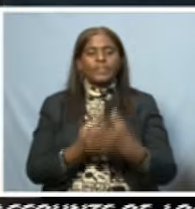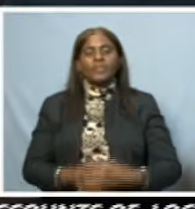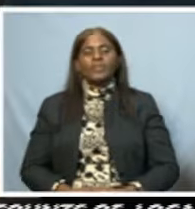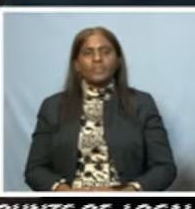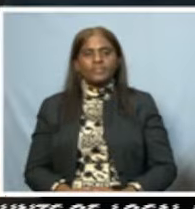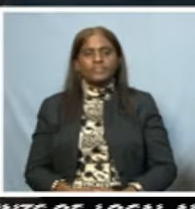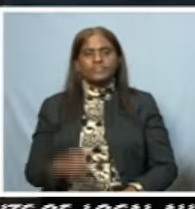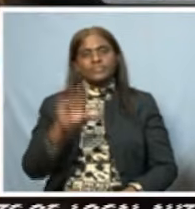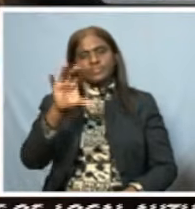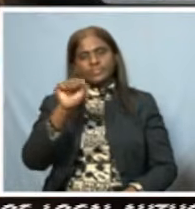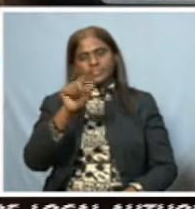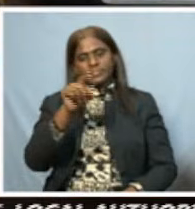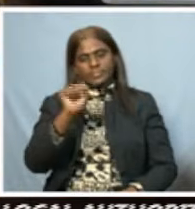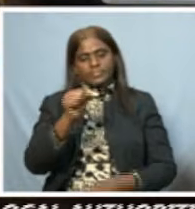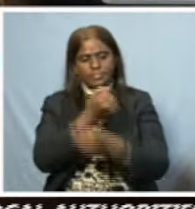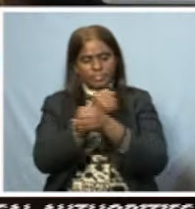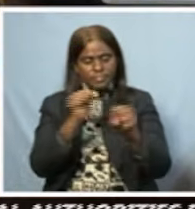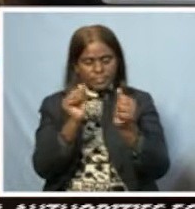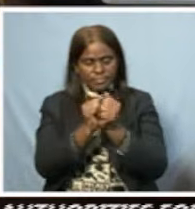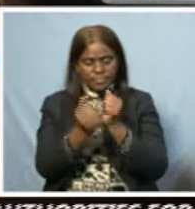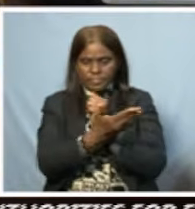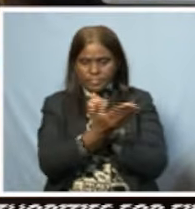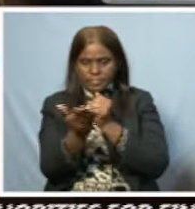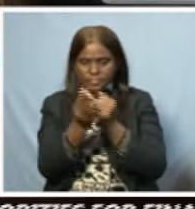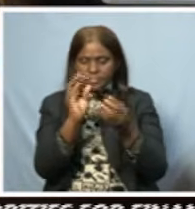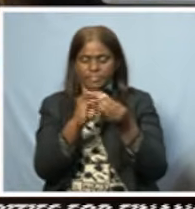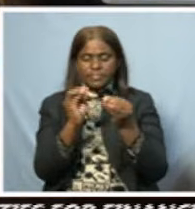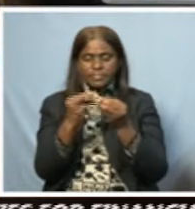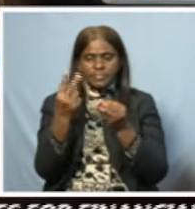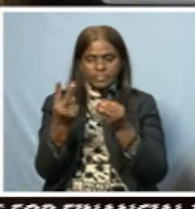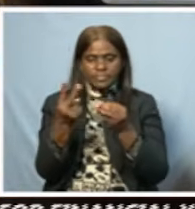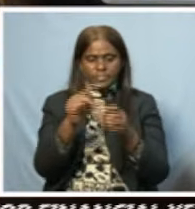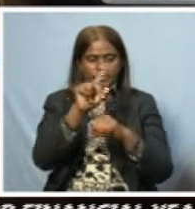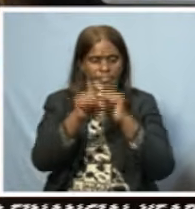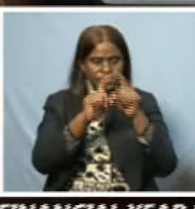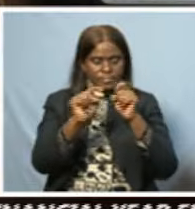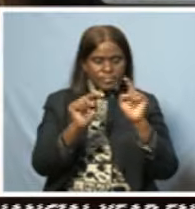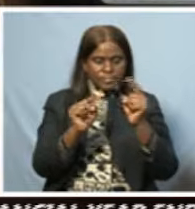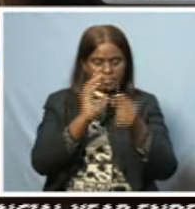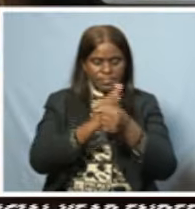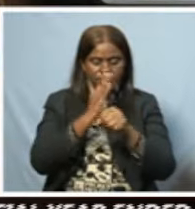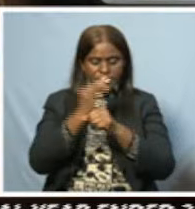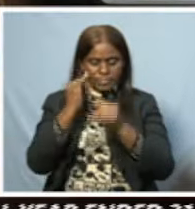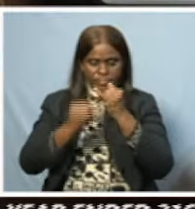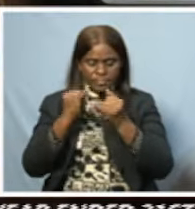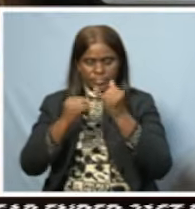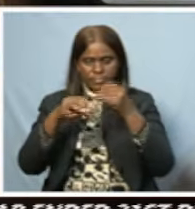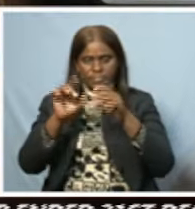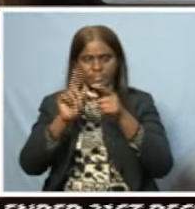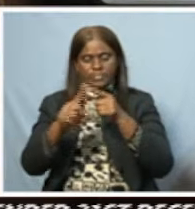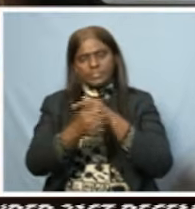Okay, so yes, you may deal with Appendix 2 questions first, then we may proceed to the other one.